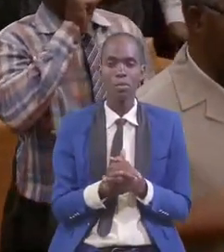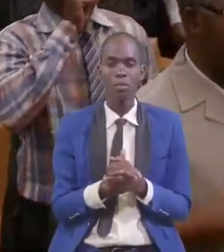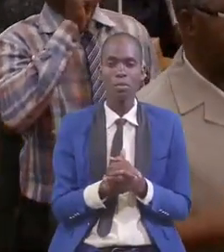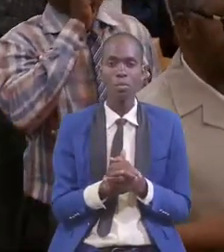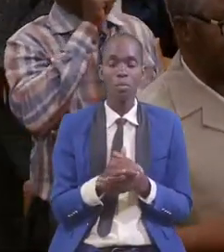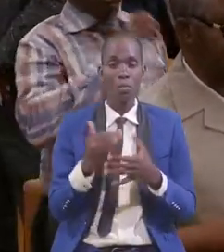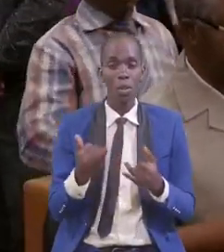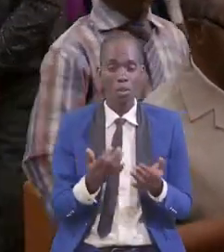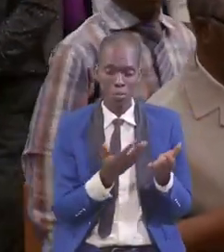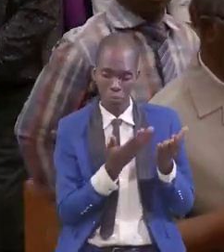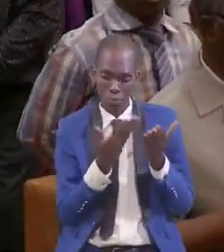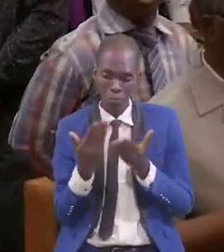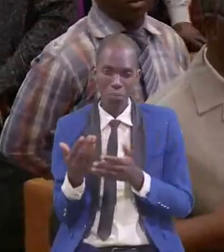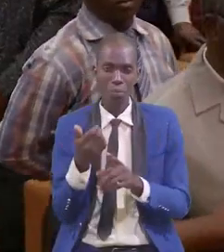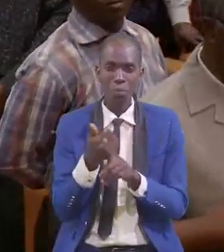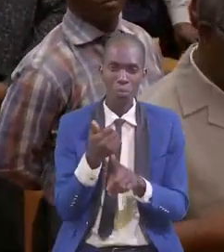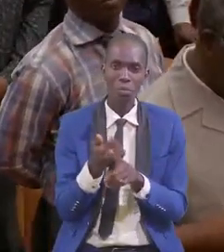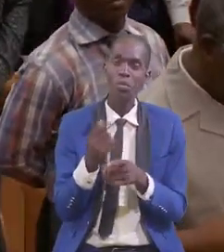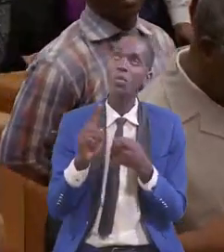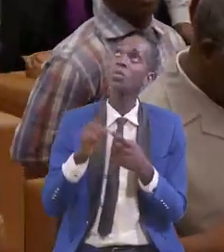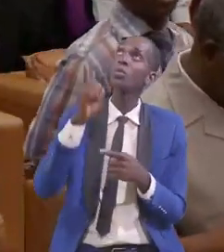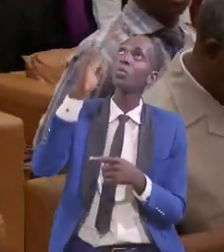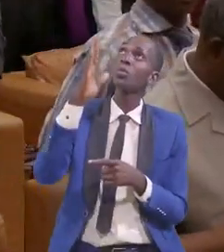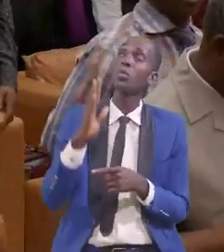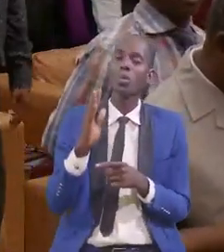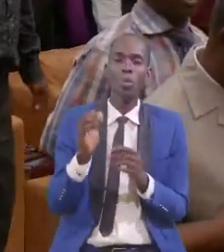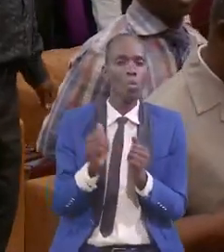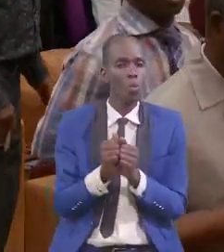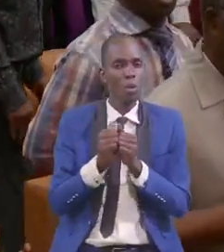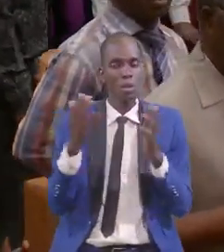Bring yourself to God unreservedly.